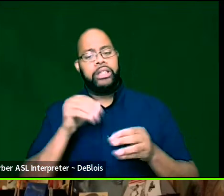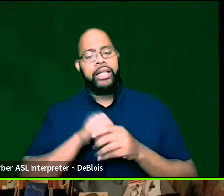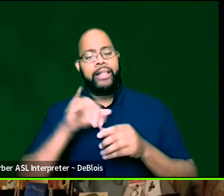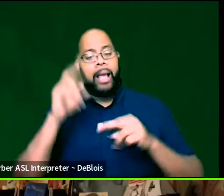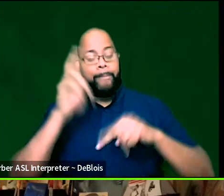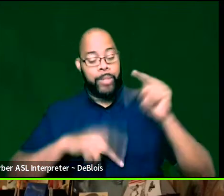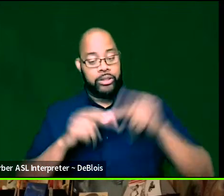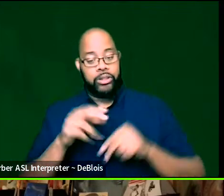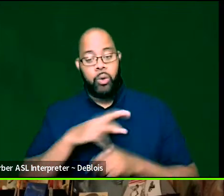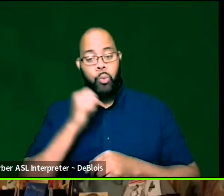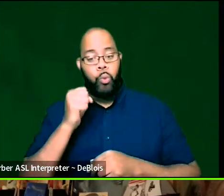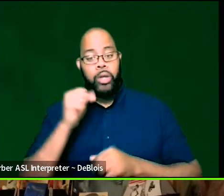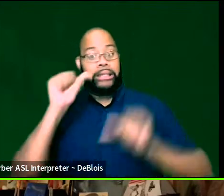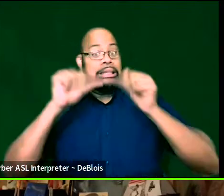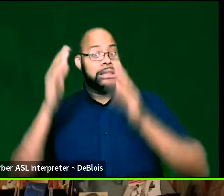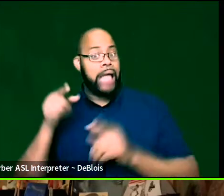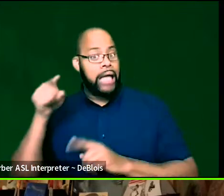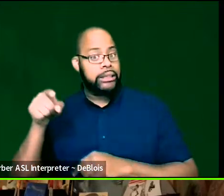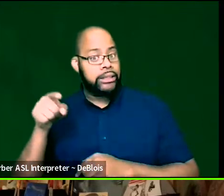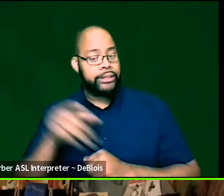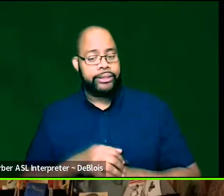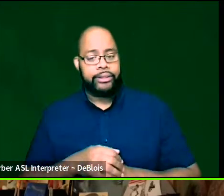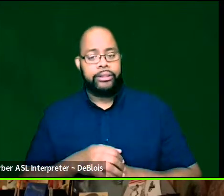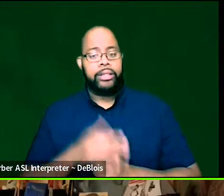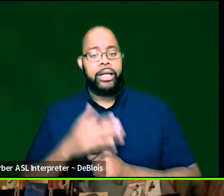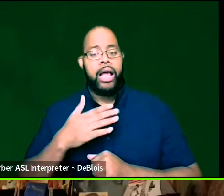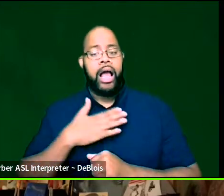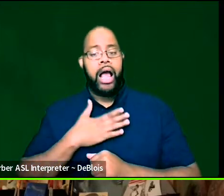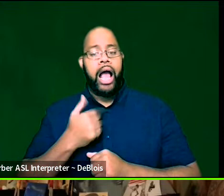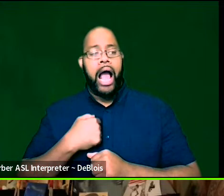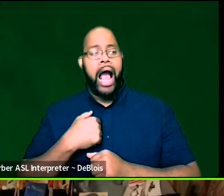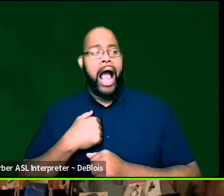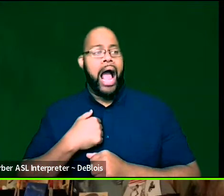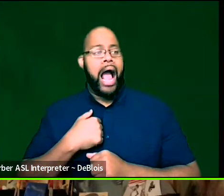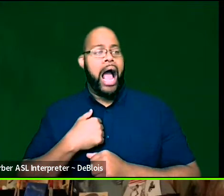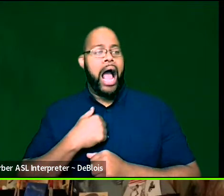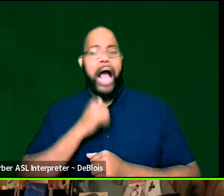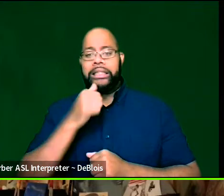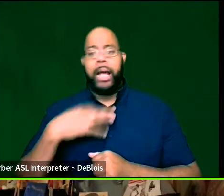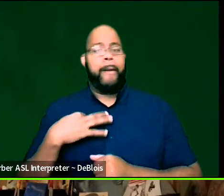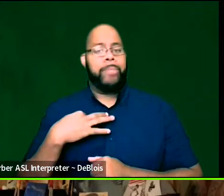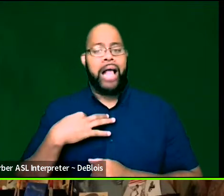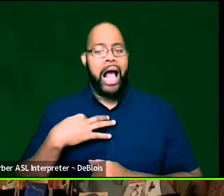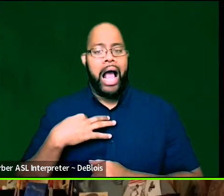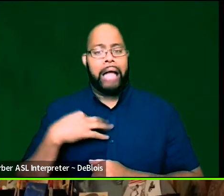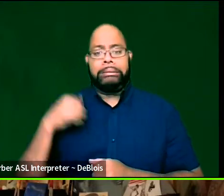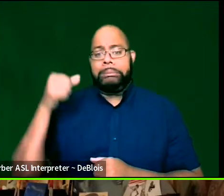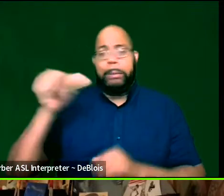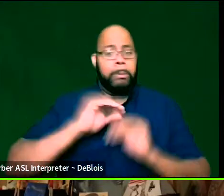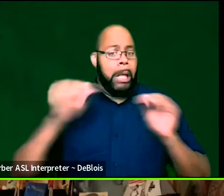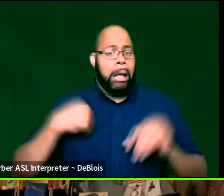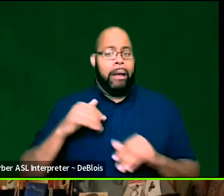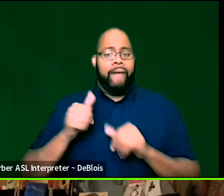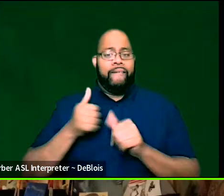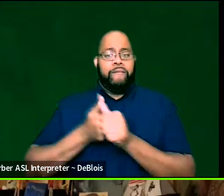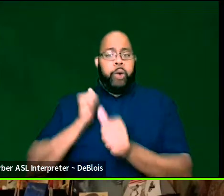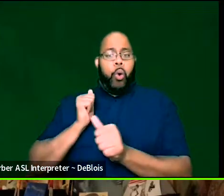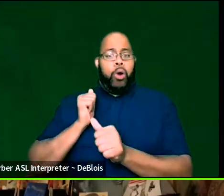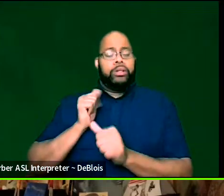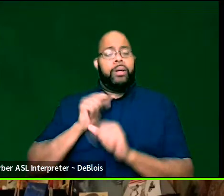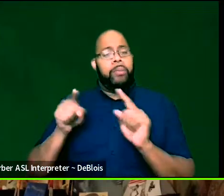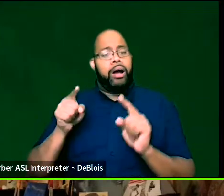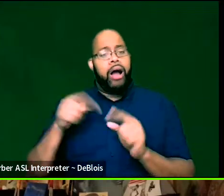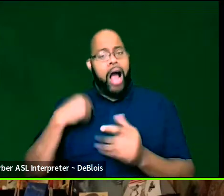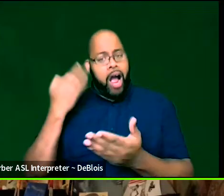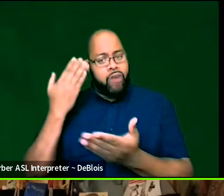that building were scientists. I bothered not to even apply or ring the doorbell. When I